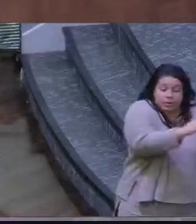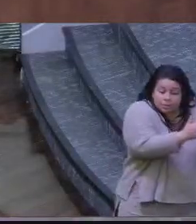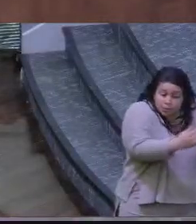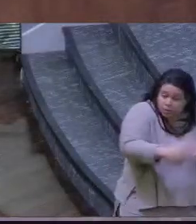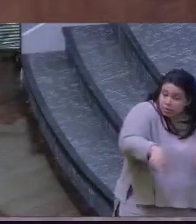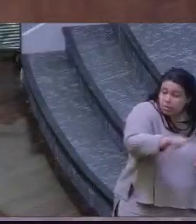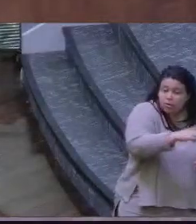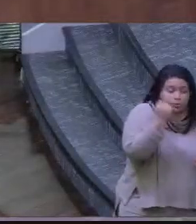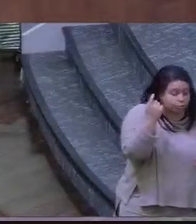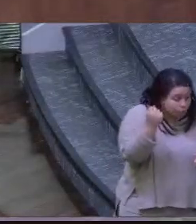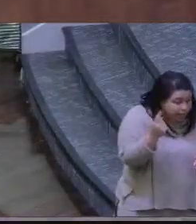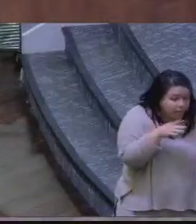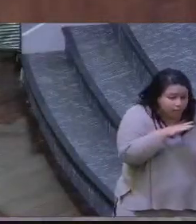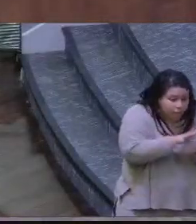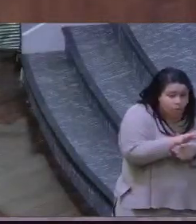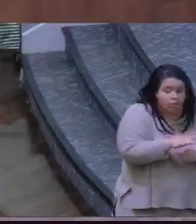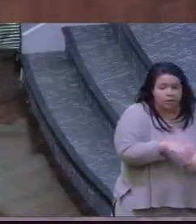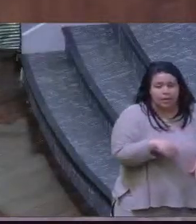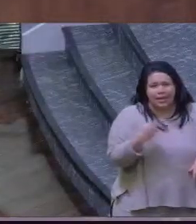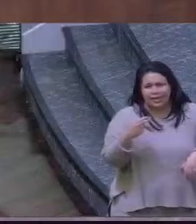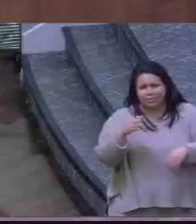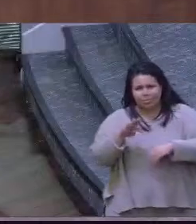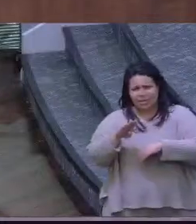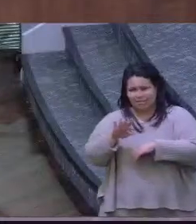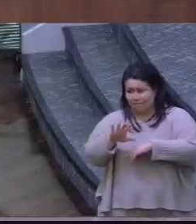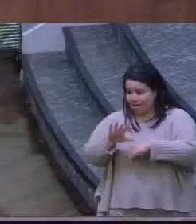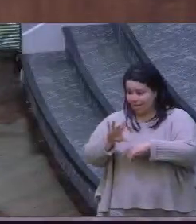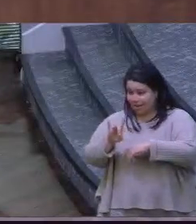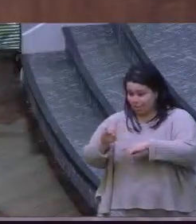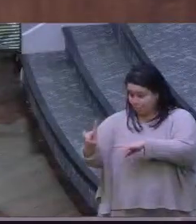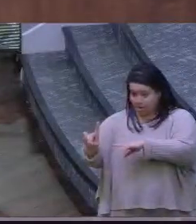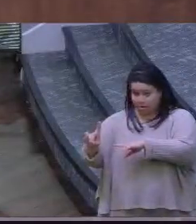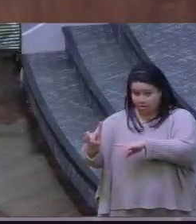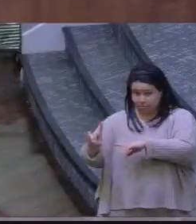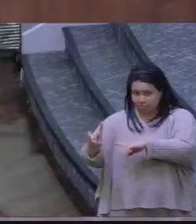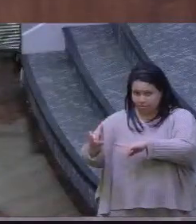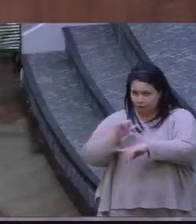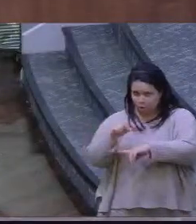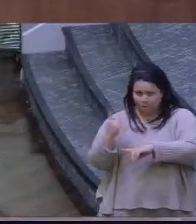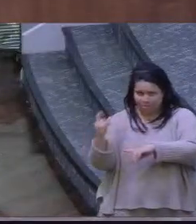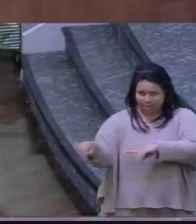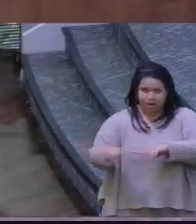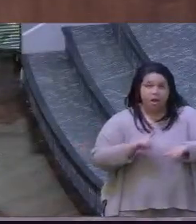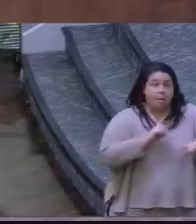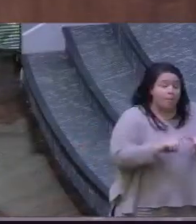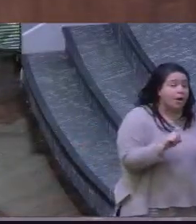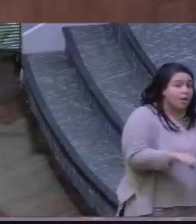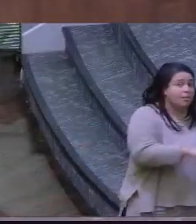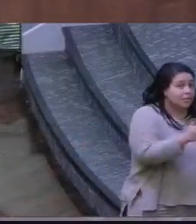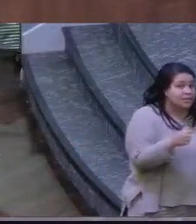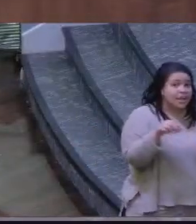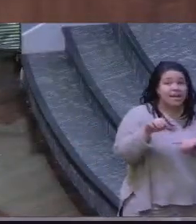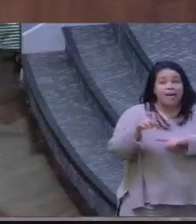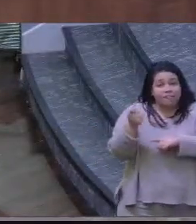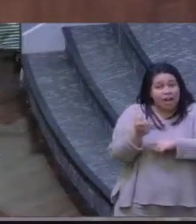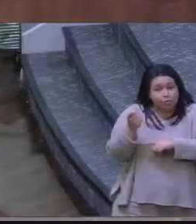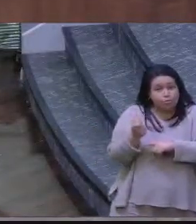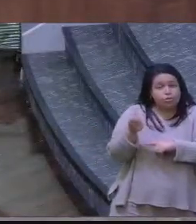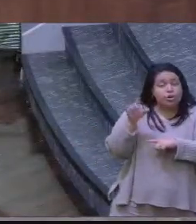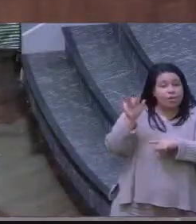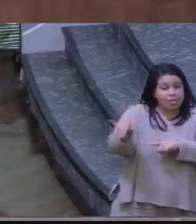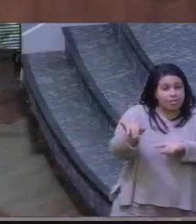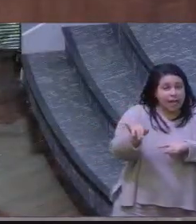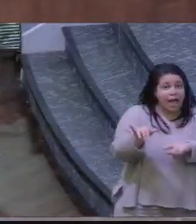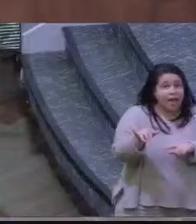just talking about HB 581. We also have to project out right for this, you know, what could be a massive